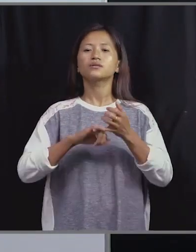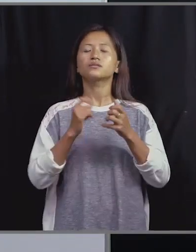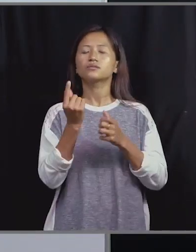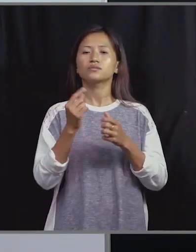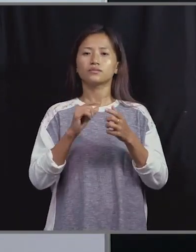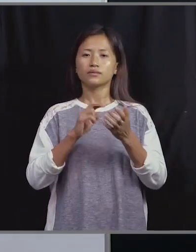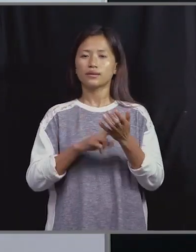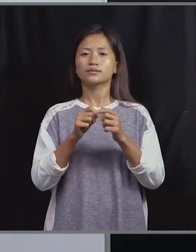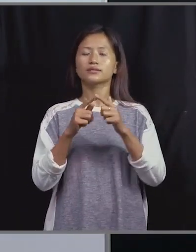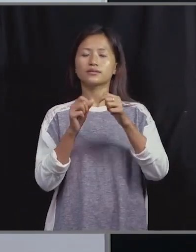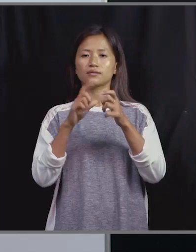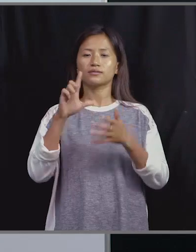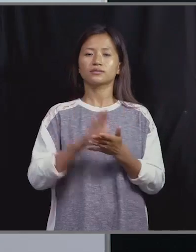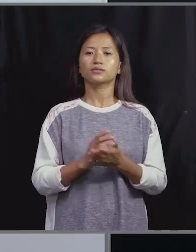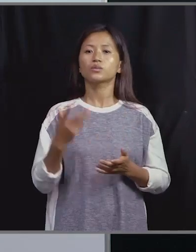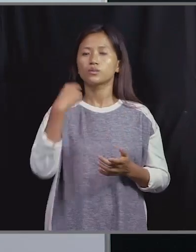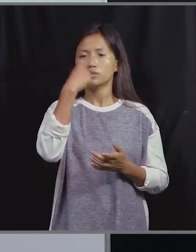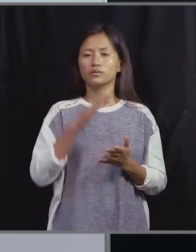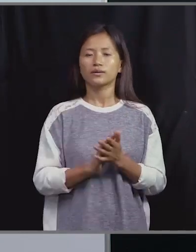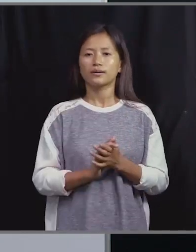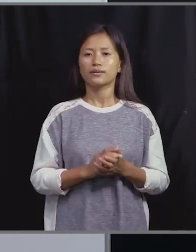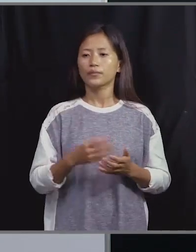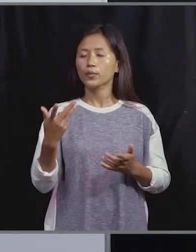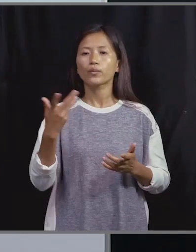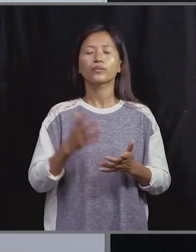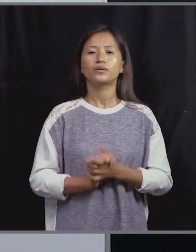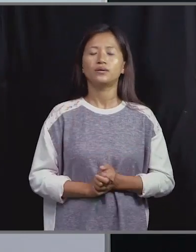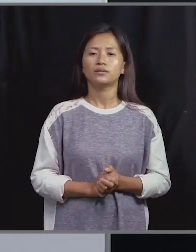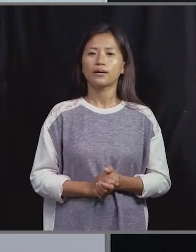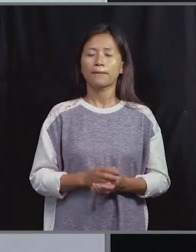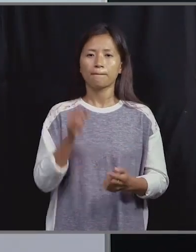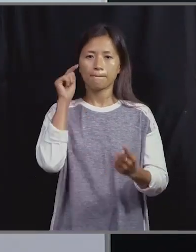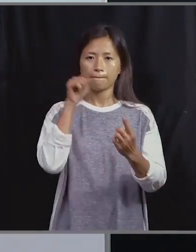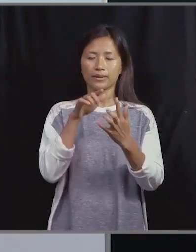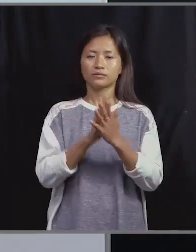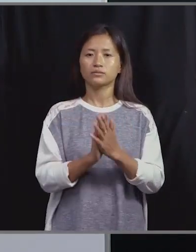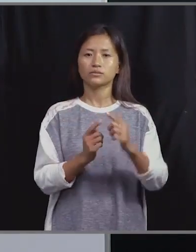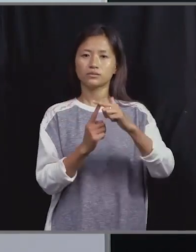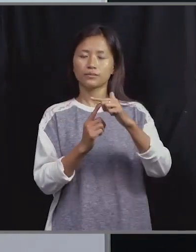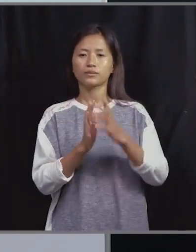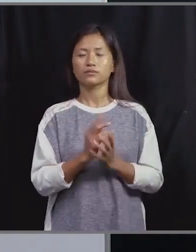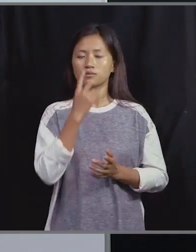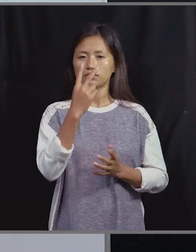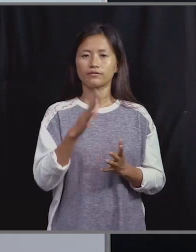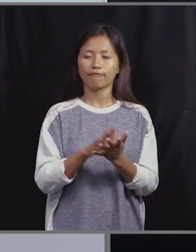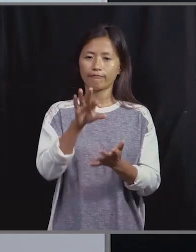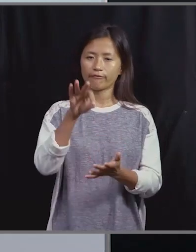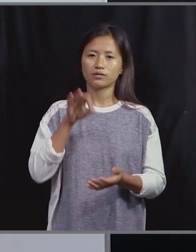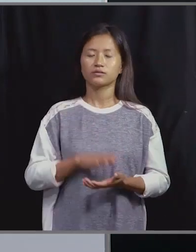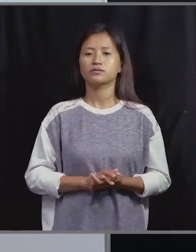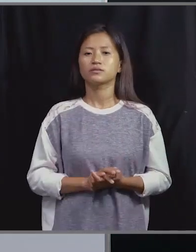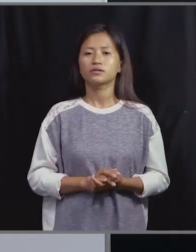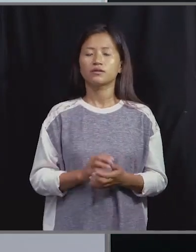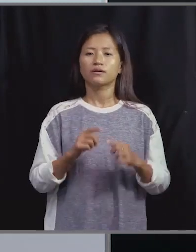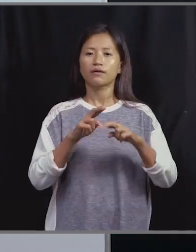are or who the Santals were. But before going into the main topic, please, if you look here, you will find that at